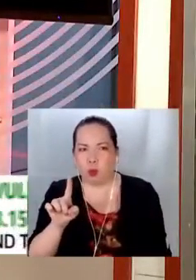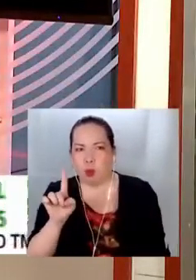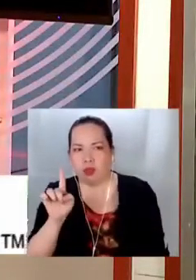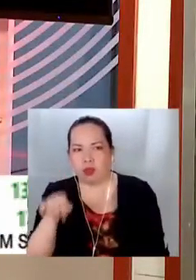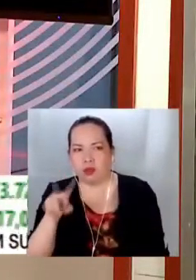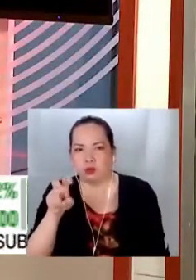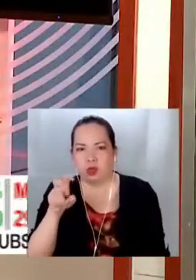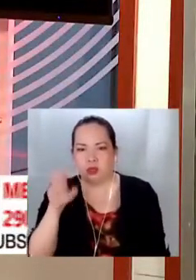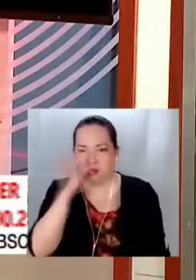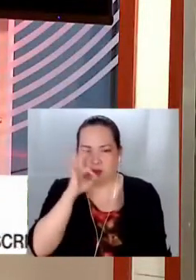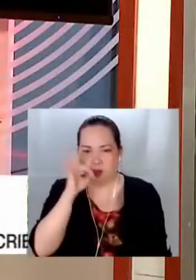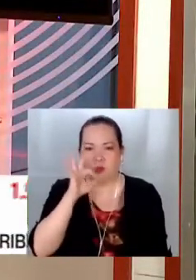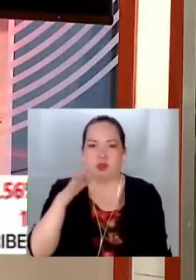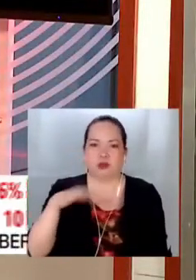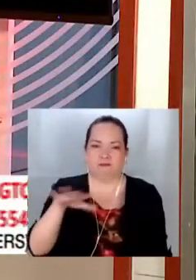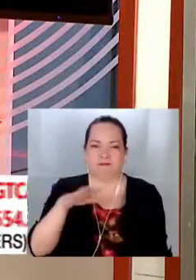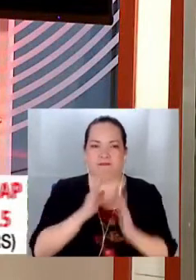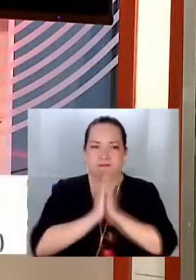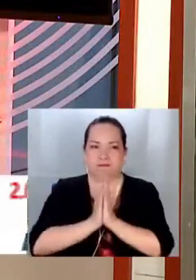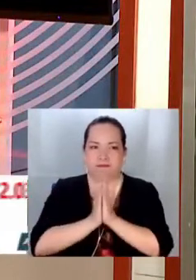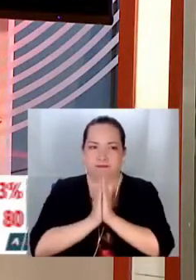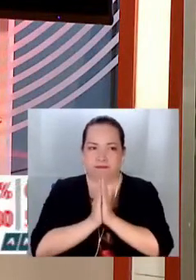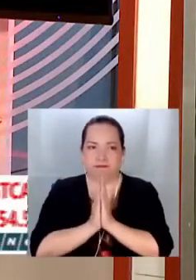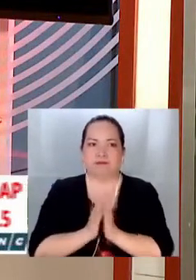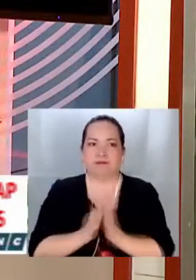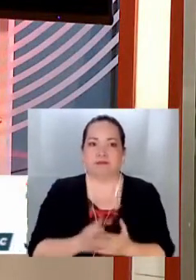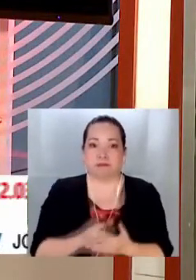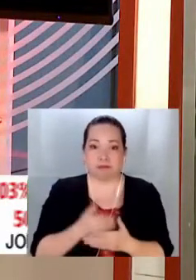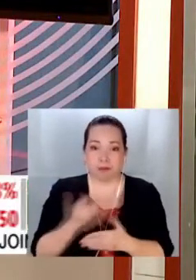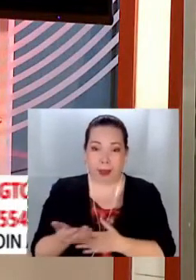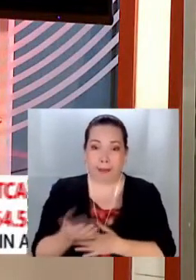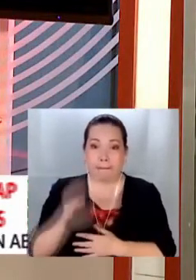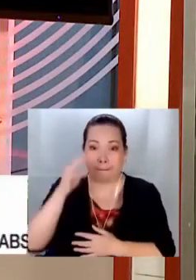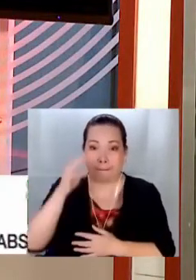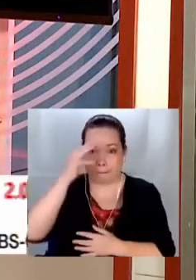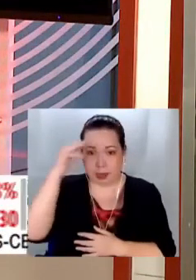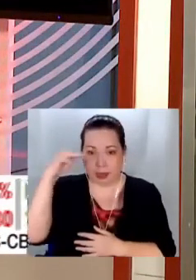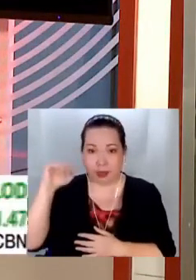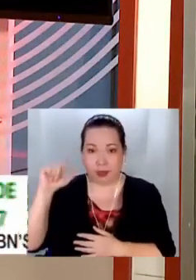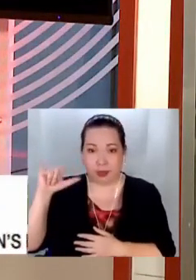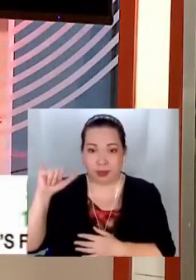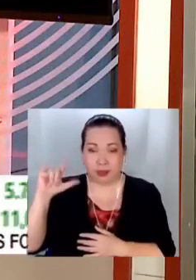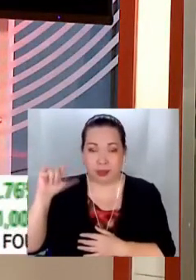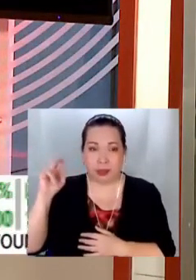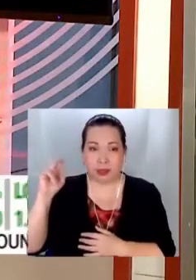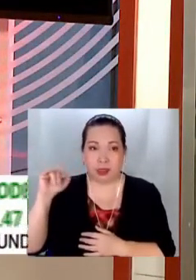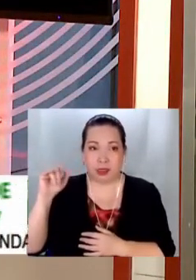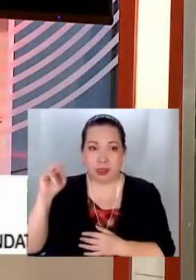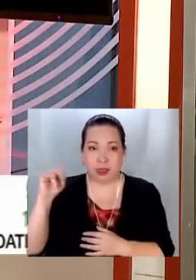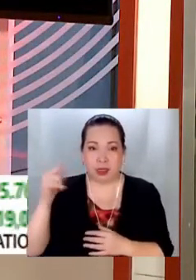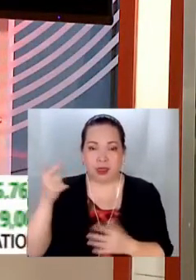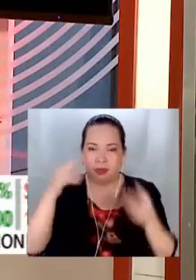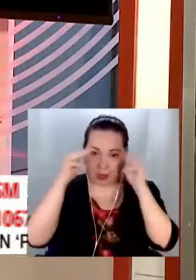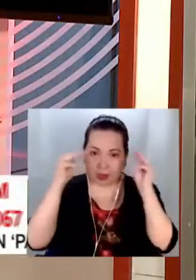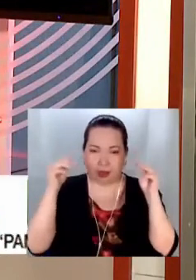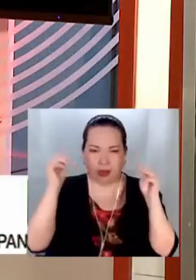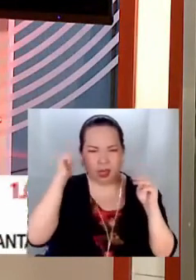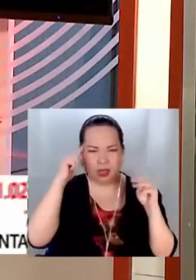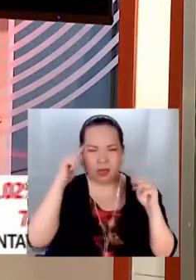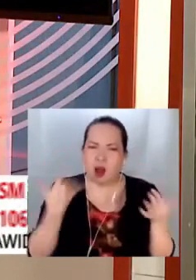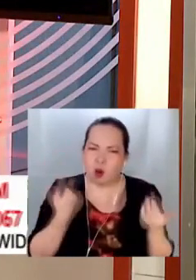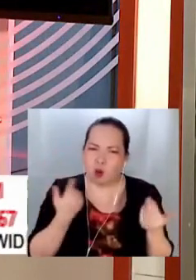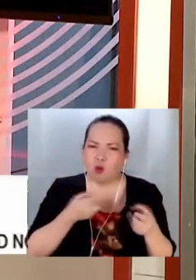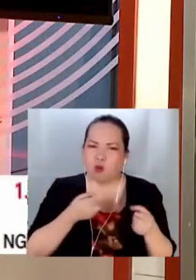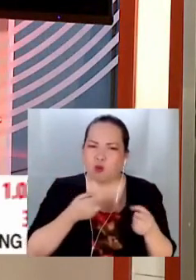Malacañang organizing a food security summit to address the country's supply problems, such as meat shortages and high vegetable prices.